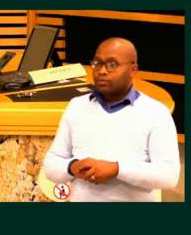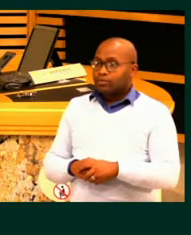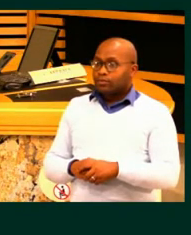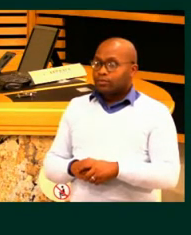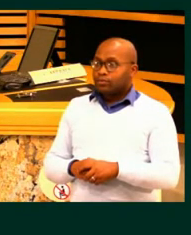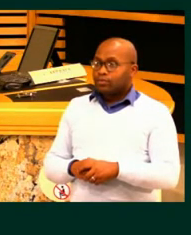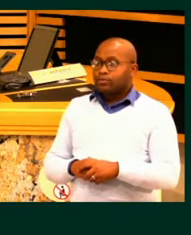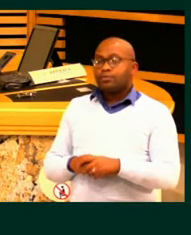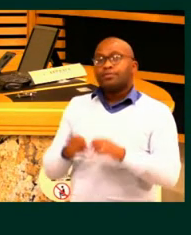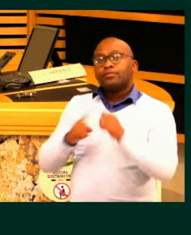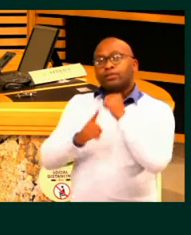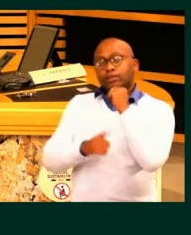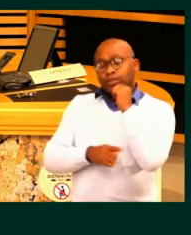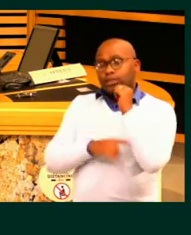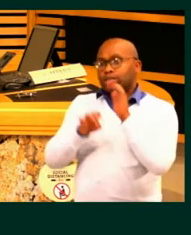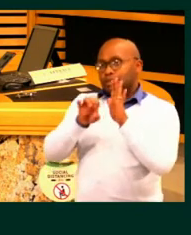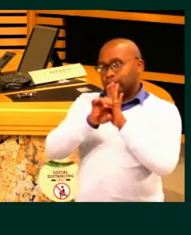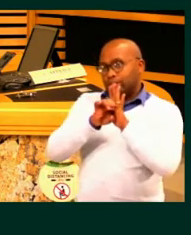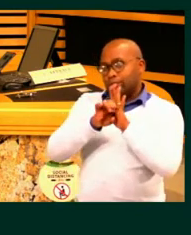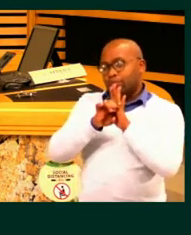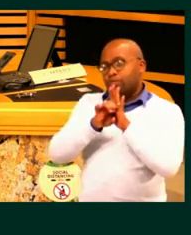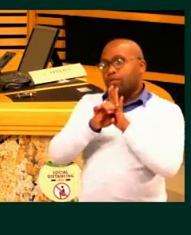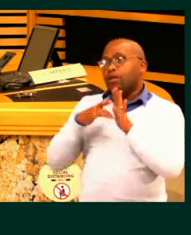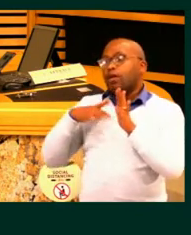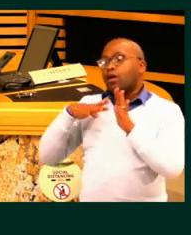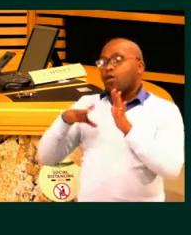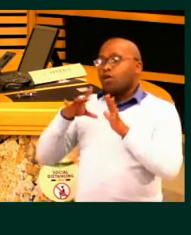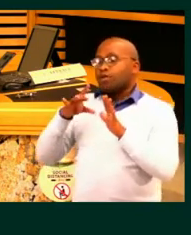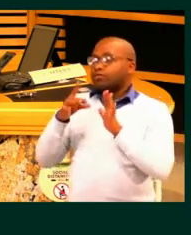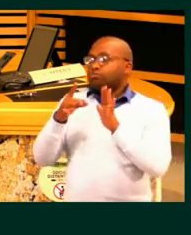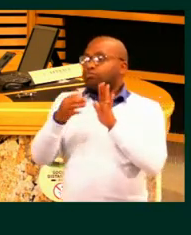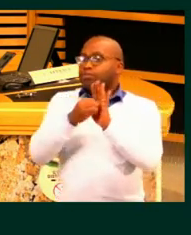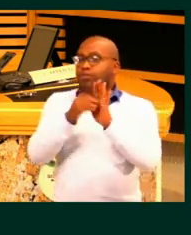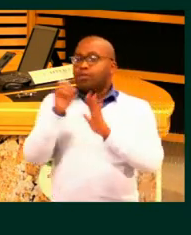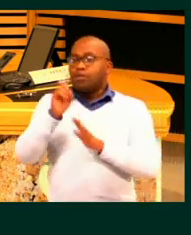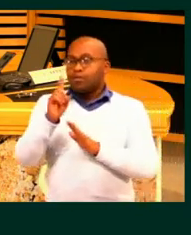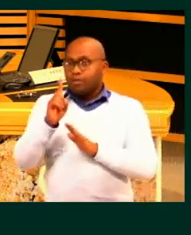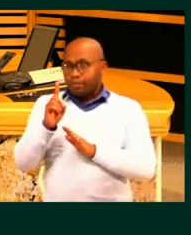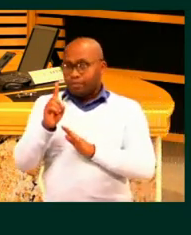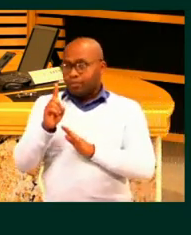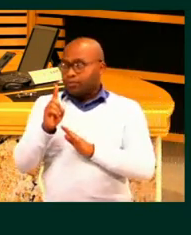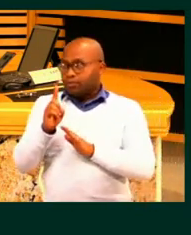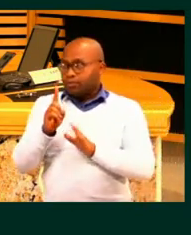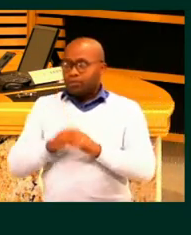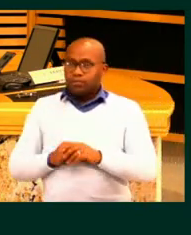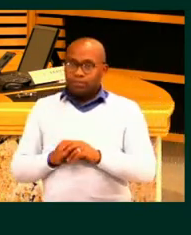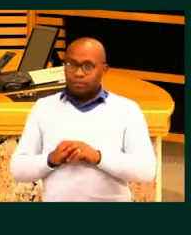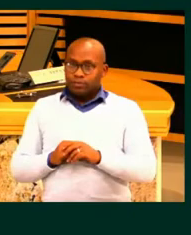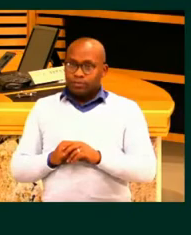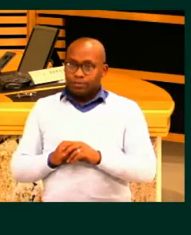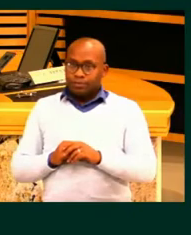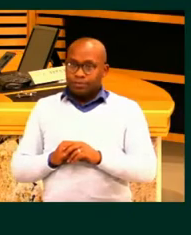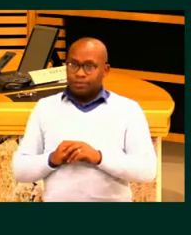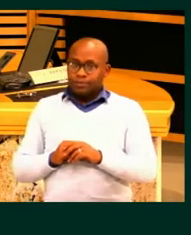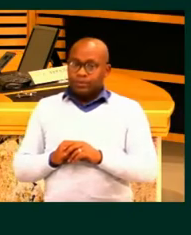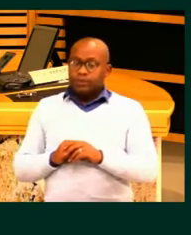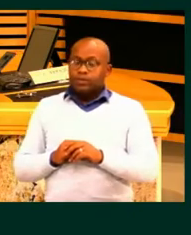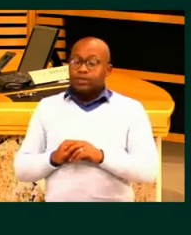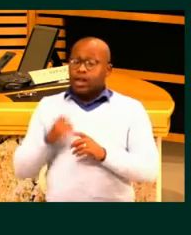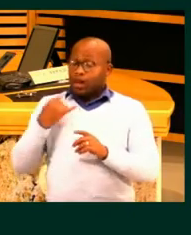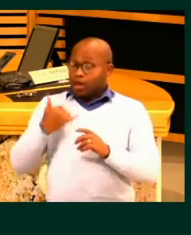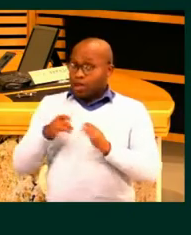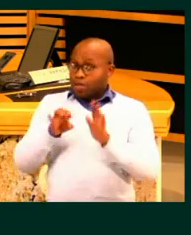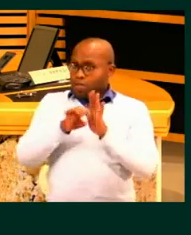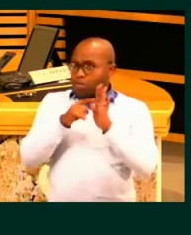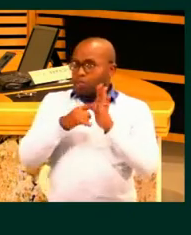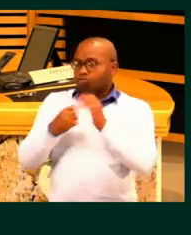the last example that I just wanted to site as a challenge in support of what honorable Sawa has raised as